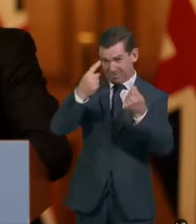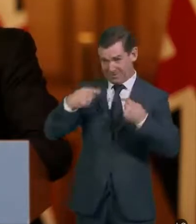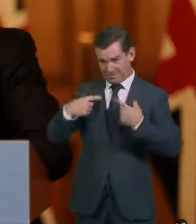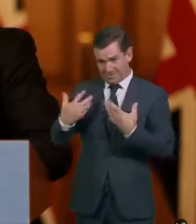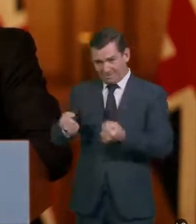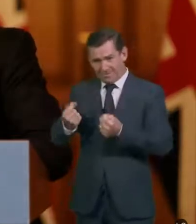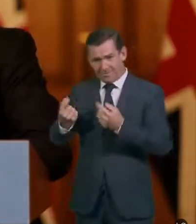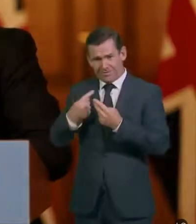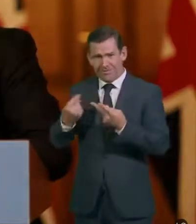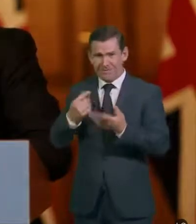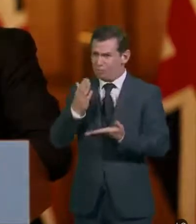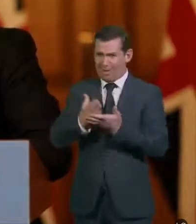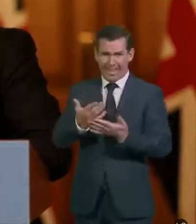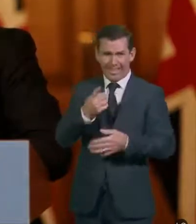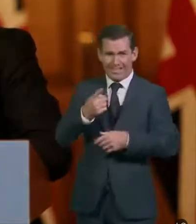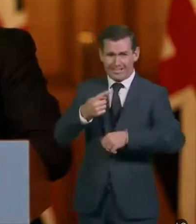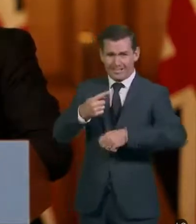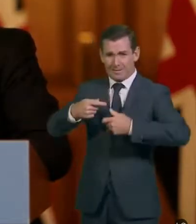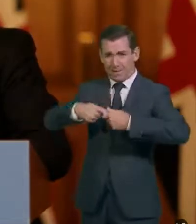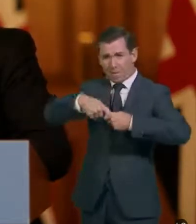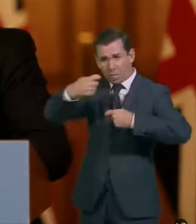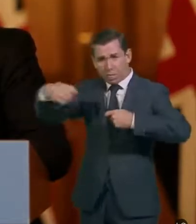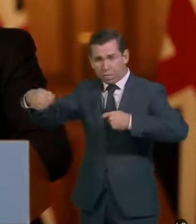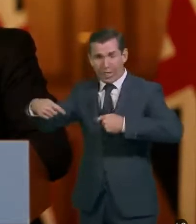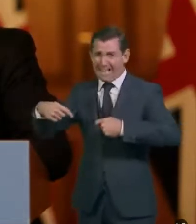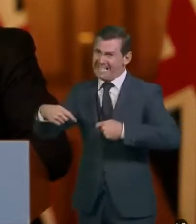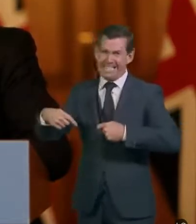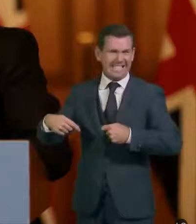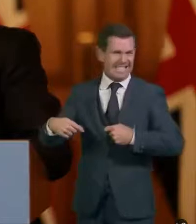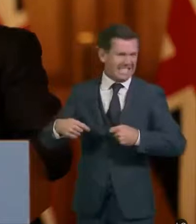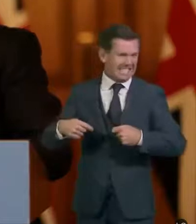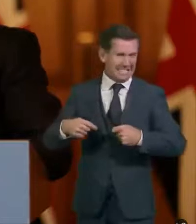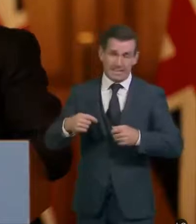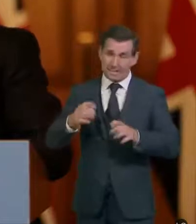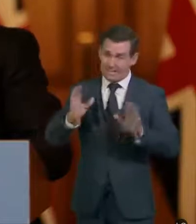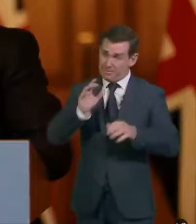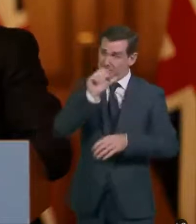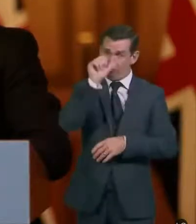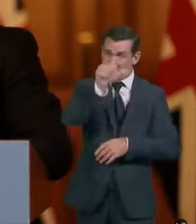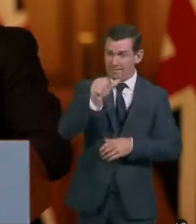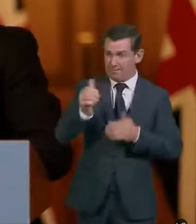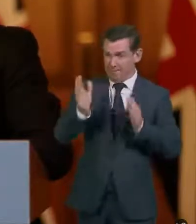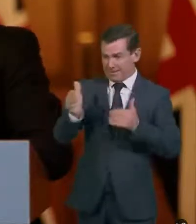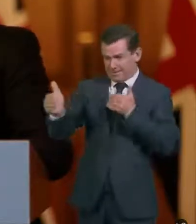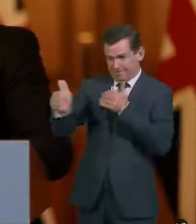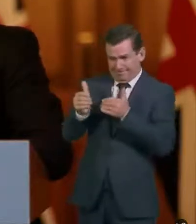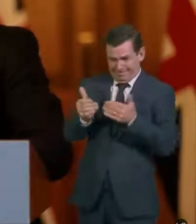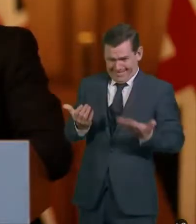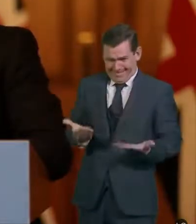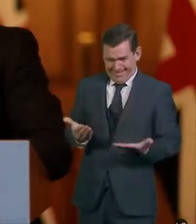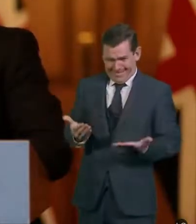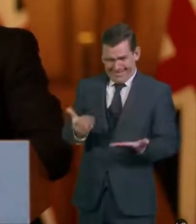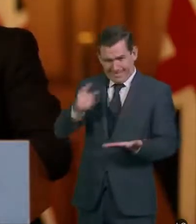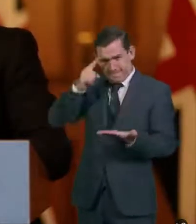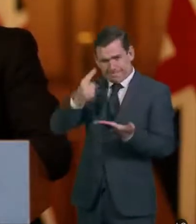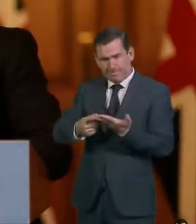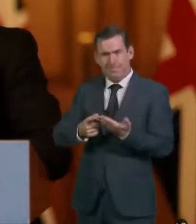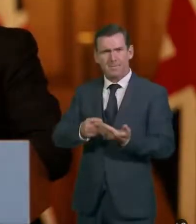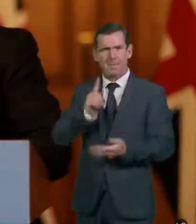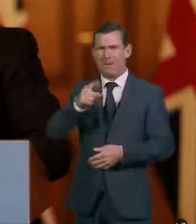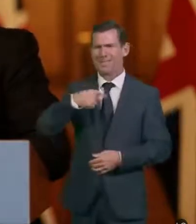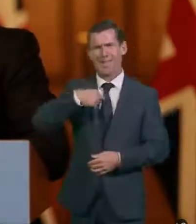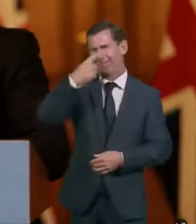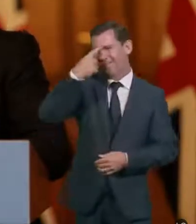is there, and that we've got to get this done. But it's far better to do it together,